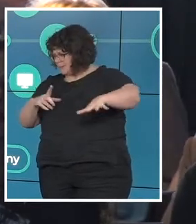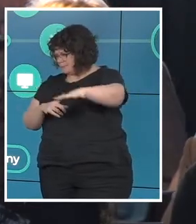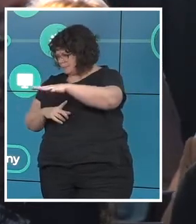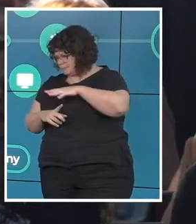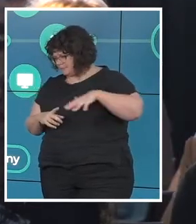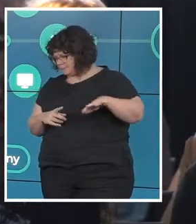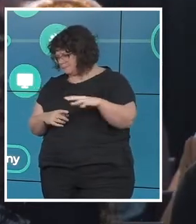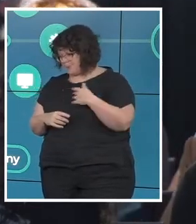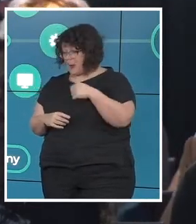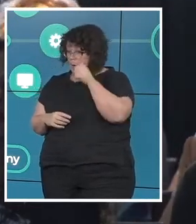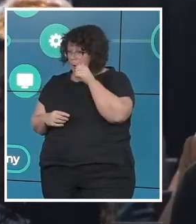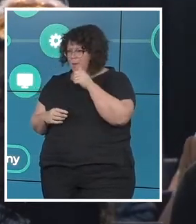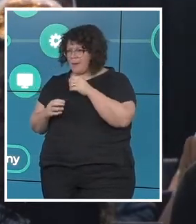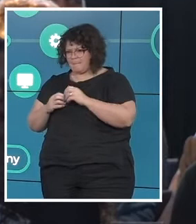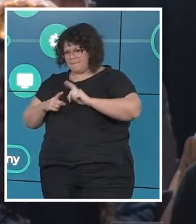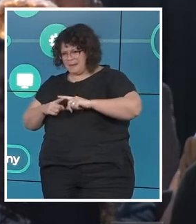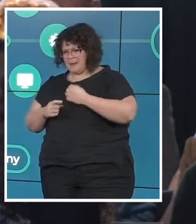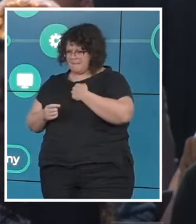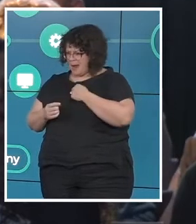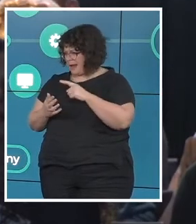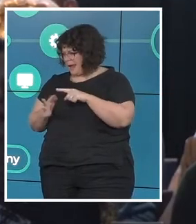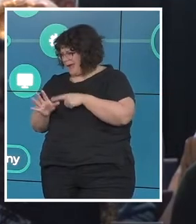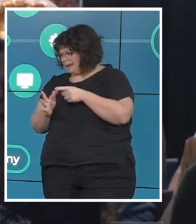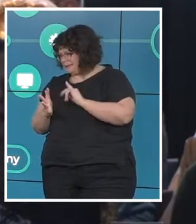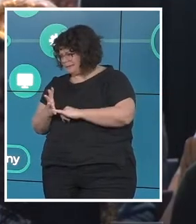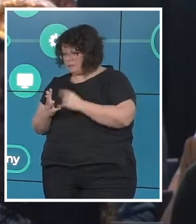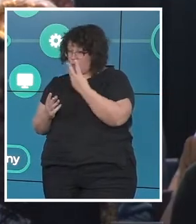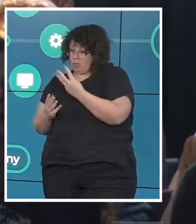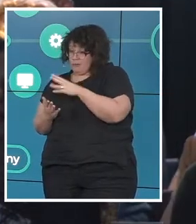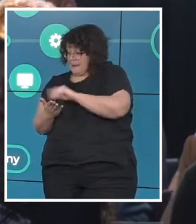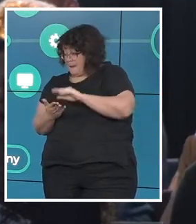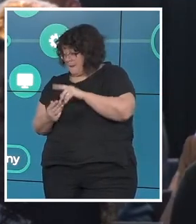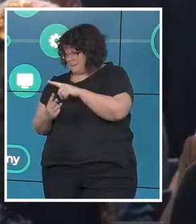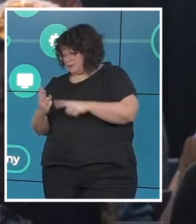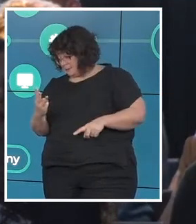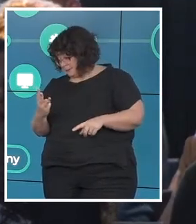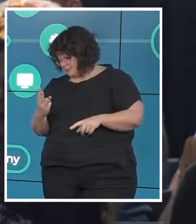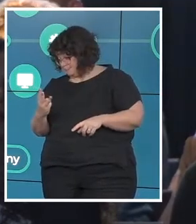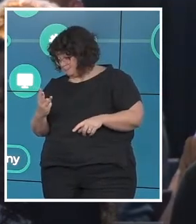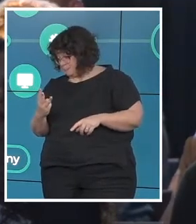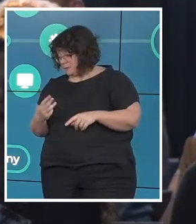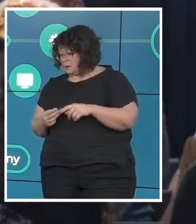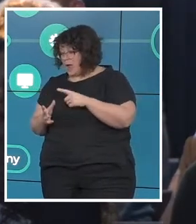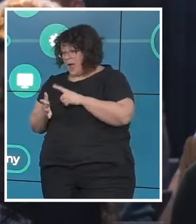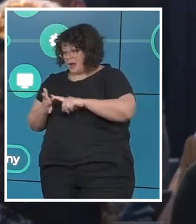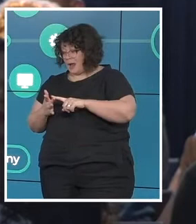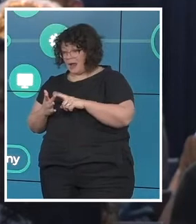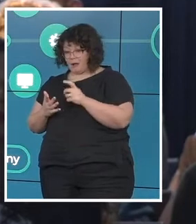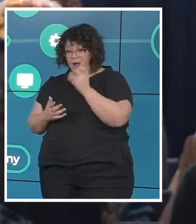again, has a number of use cases that it covers. Soundscape will help you navigate based on